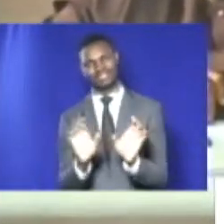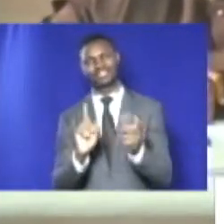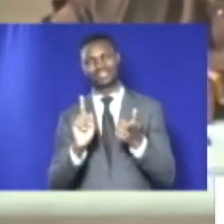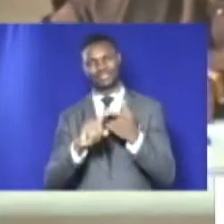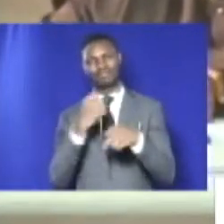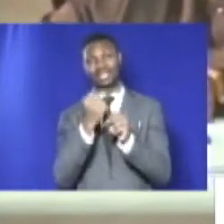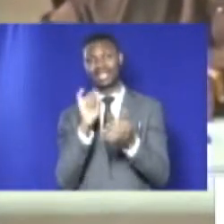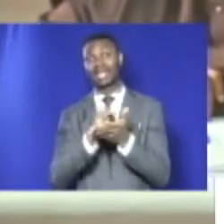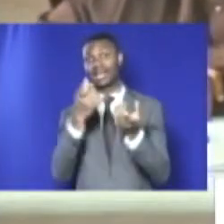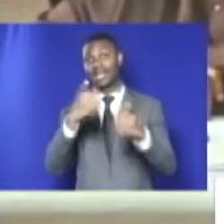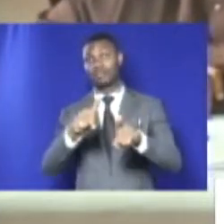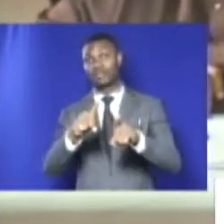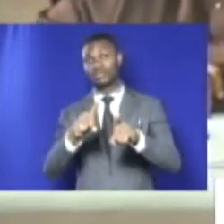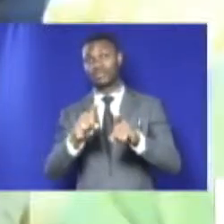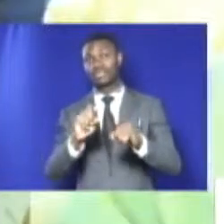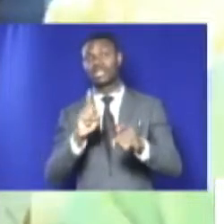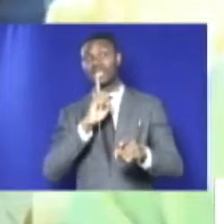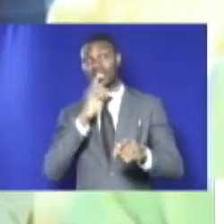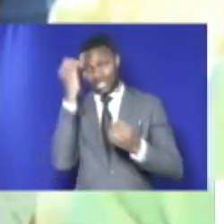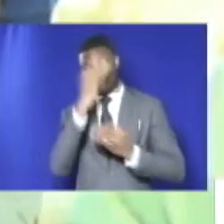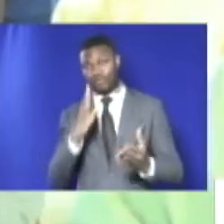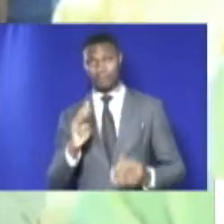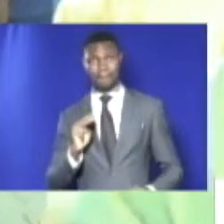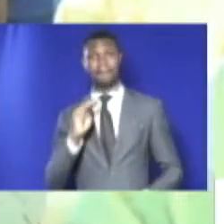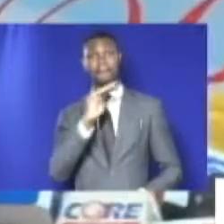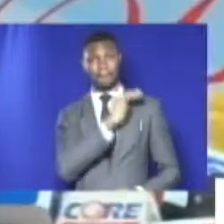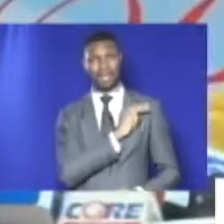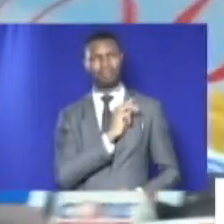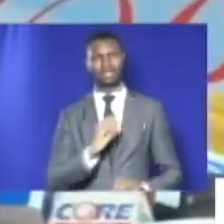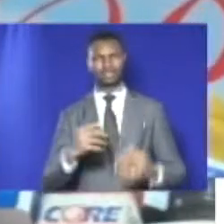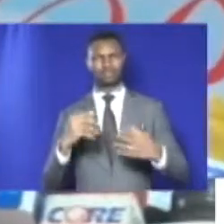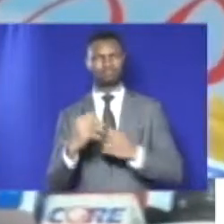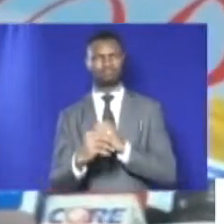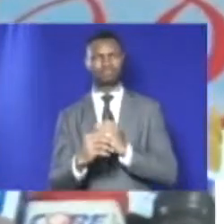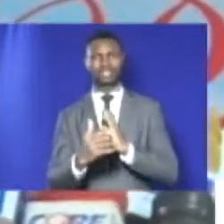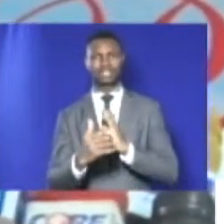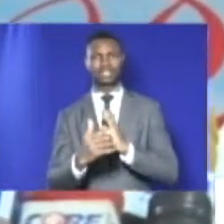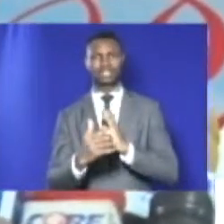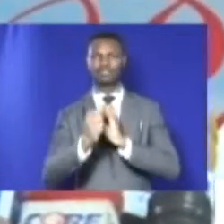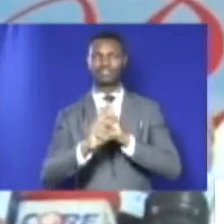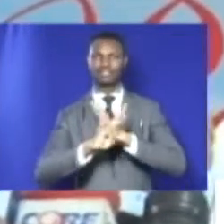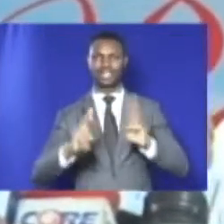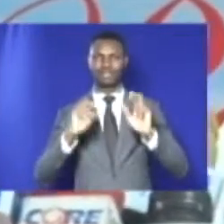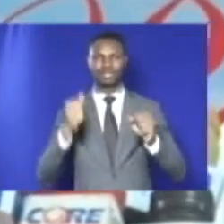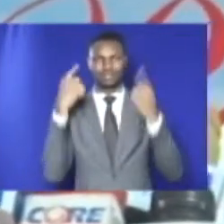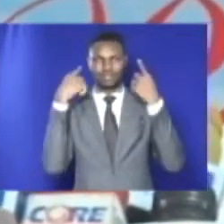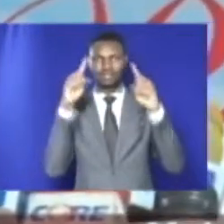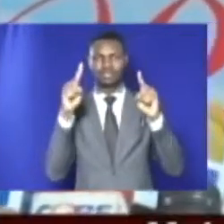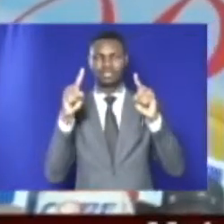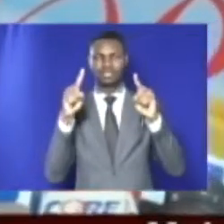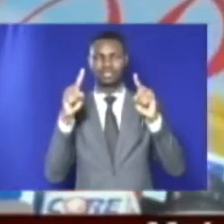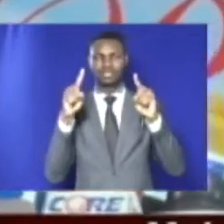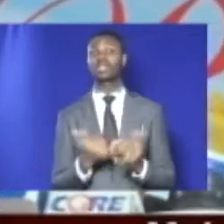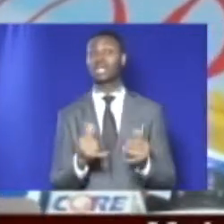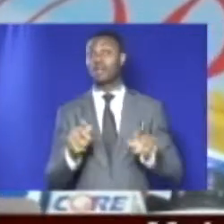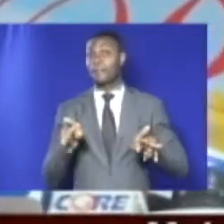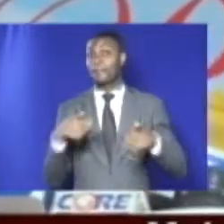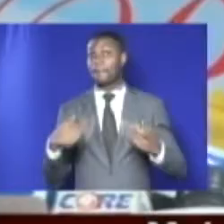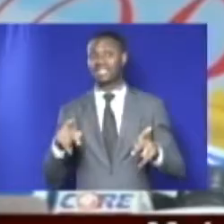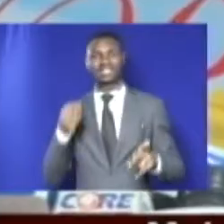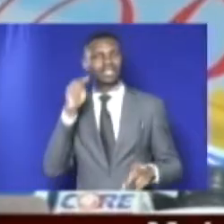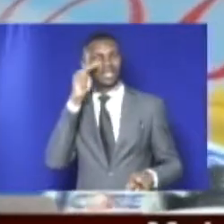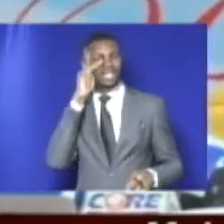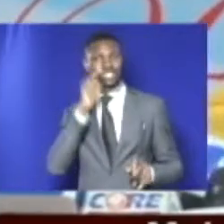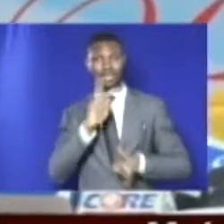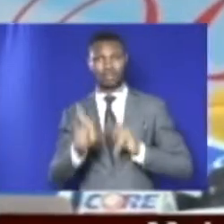he assured, are capable of the task ahead. As this party trusted by Nigerians and voted